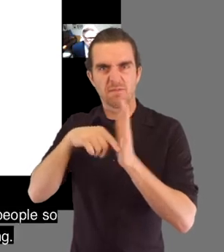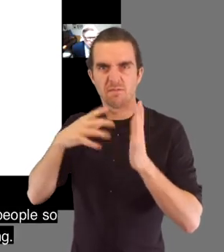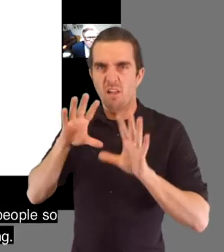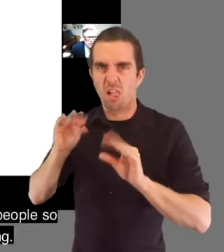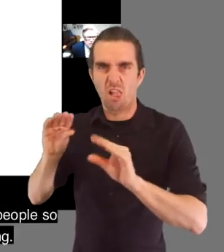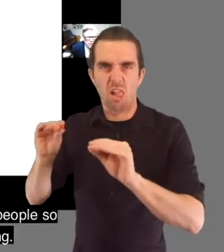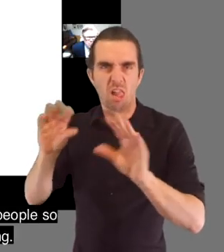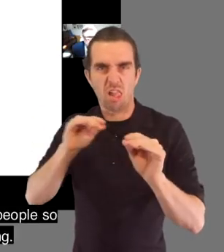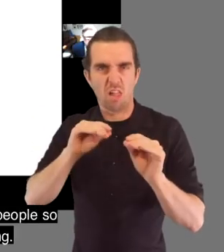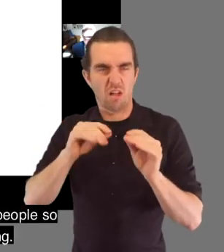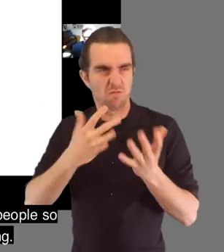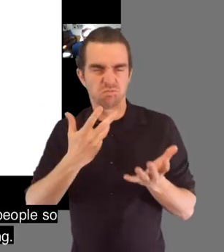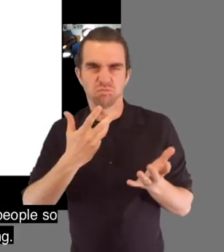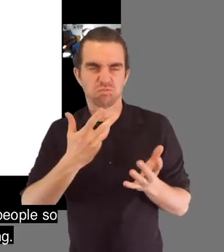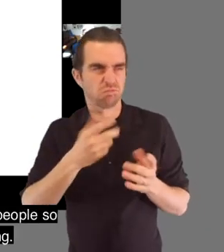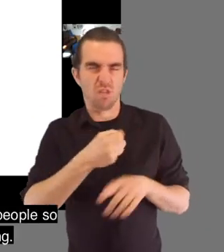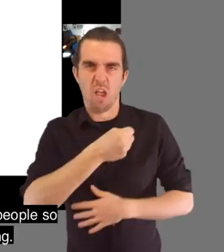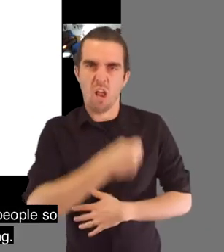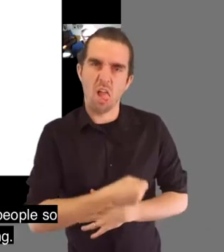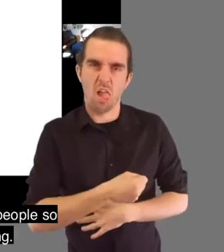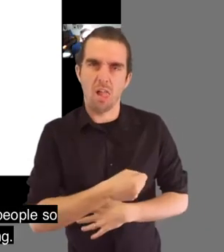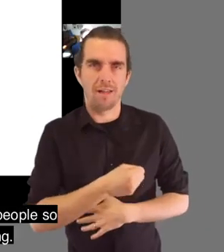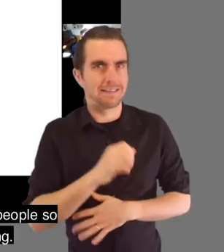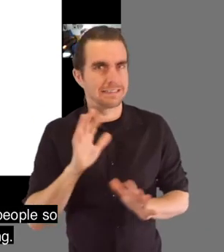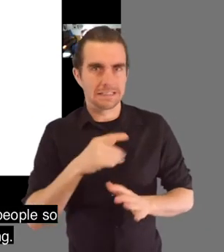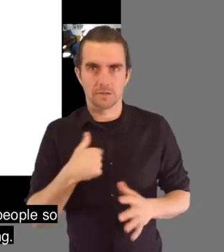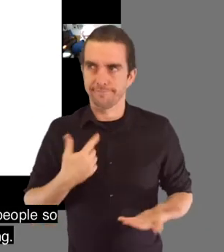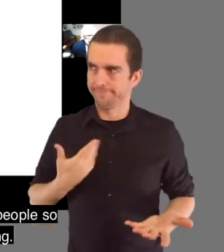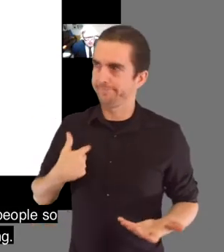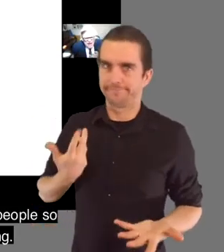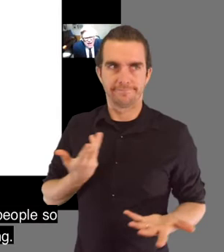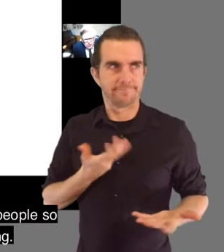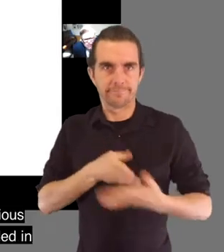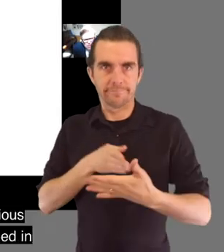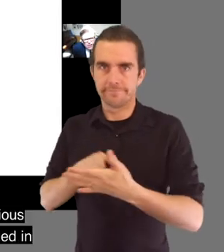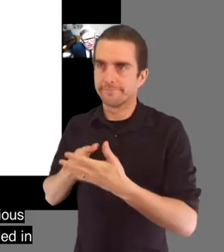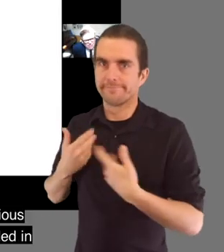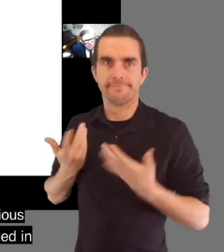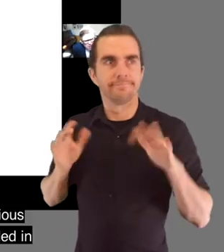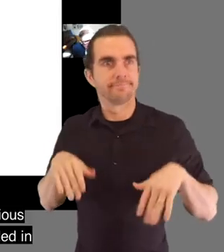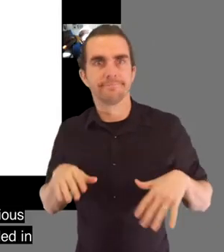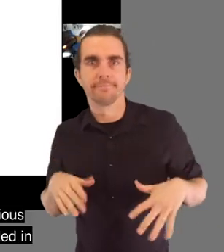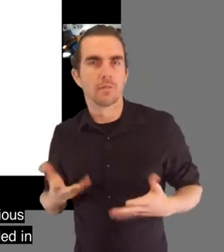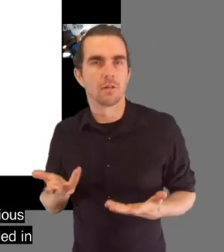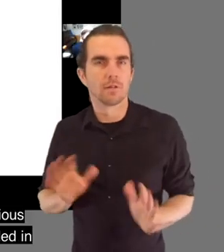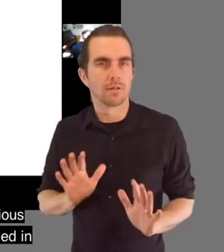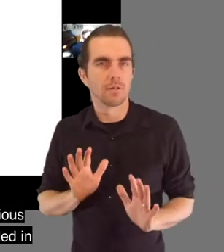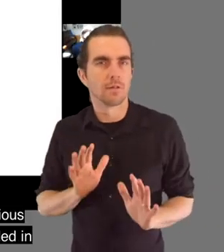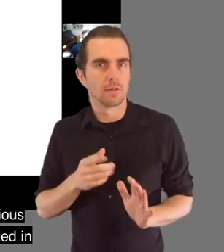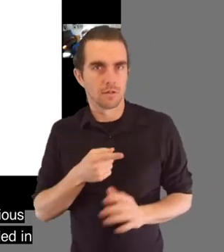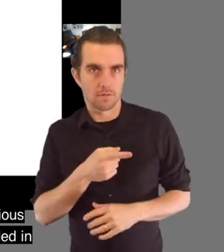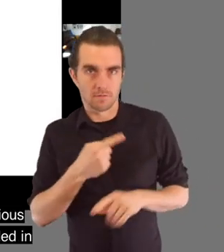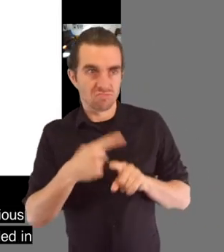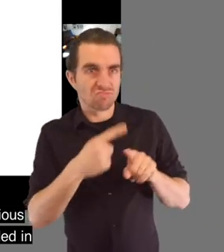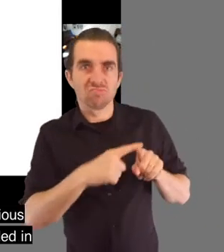across the community, which disempowers people so they feel they can't do anything. Actually seeing people with various